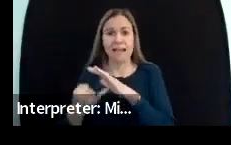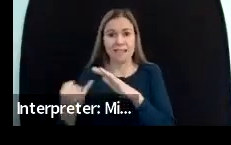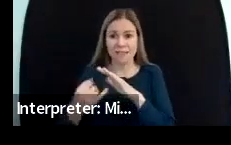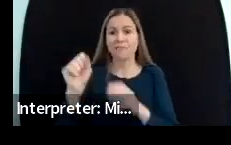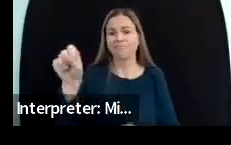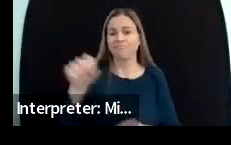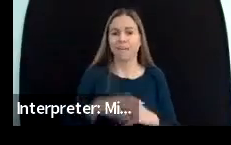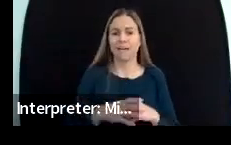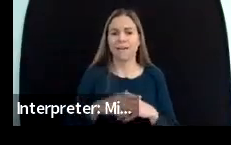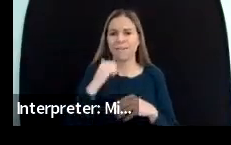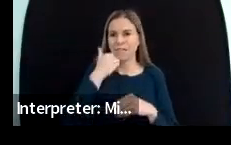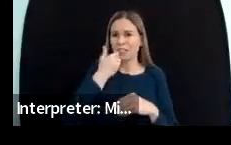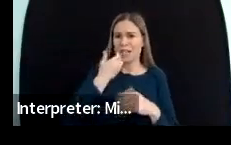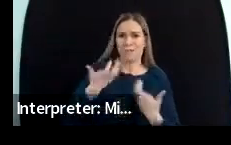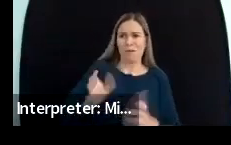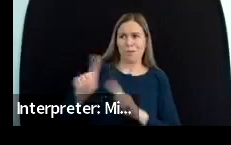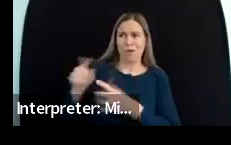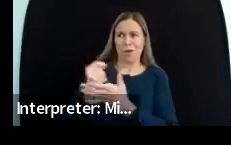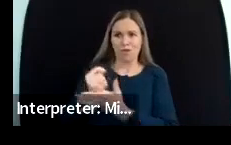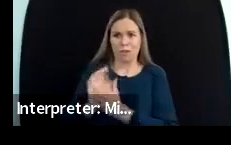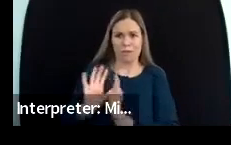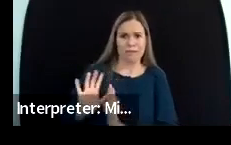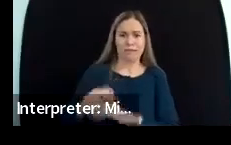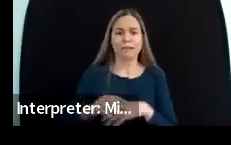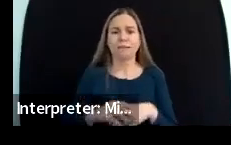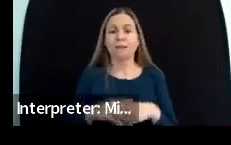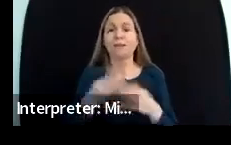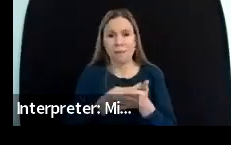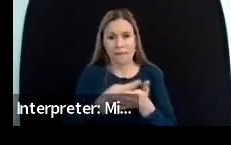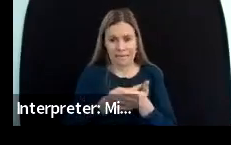The shame to seek treatment, yep. Money, economic